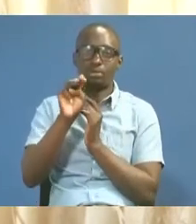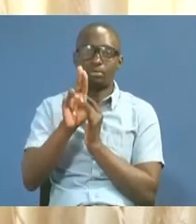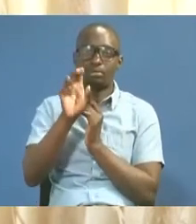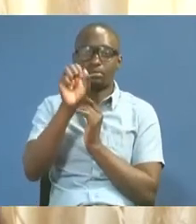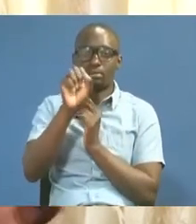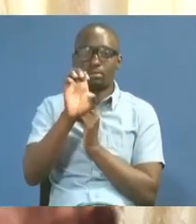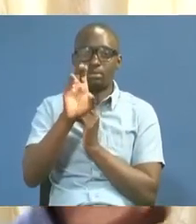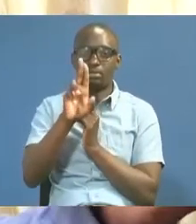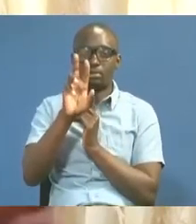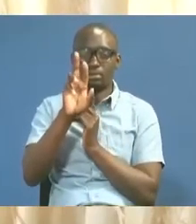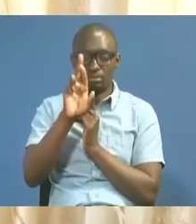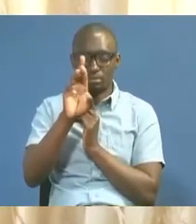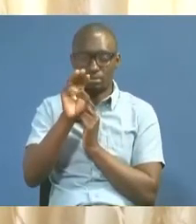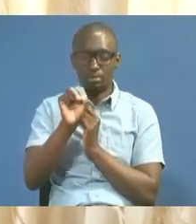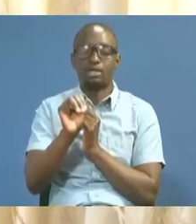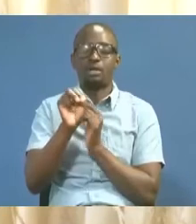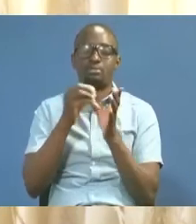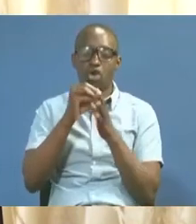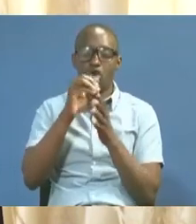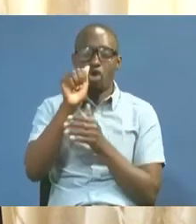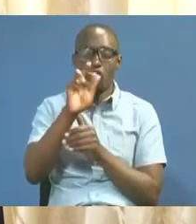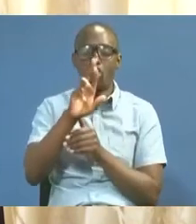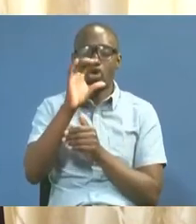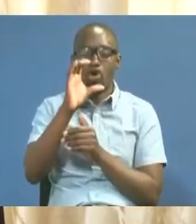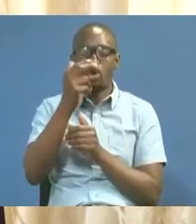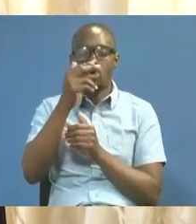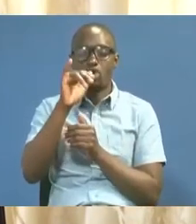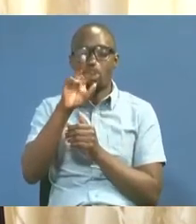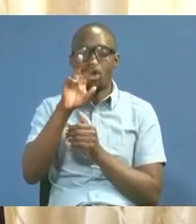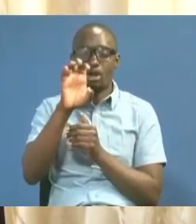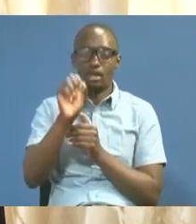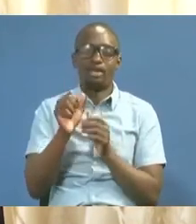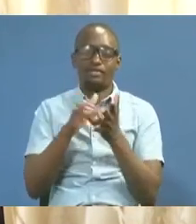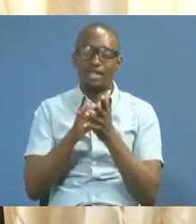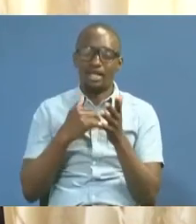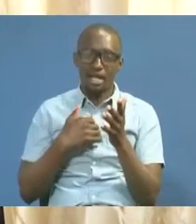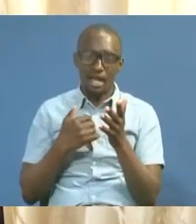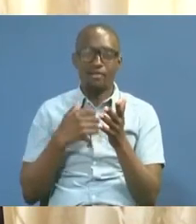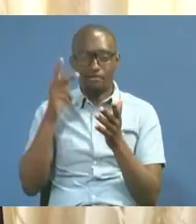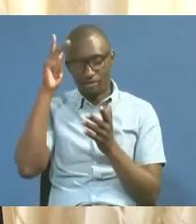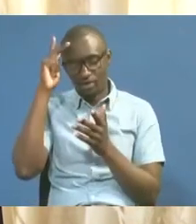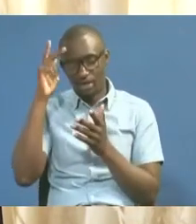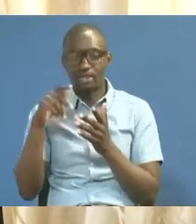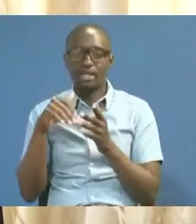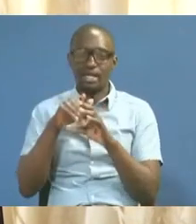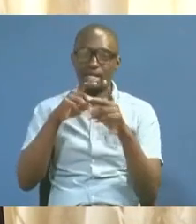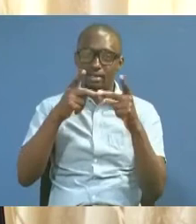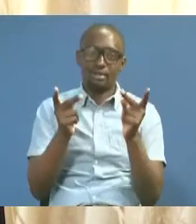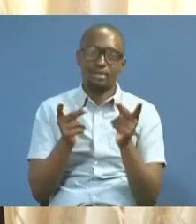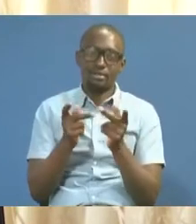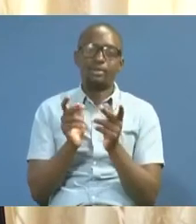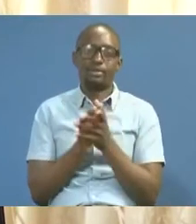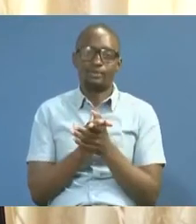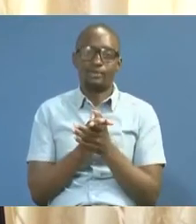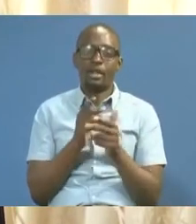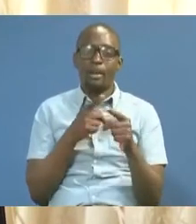archives and other places that deal with that kind of knowledge. But as a BA student, you're open